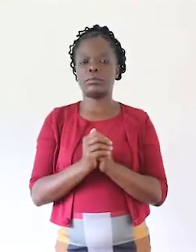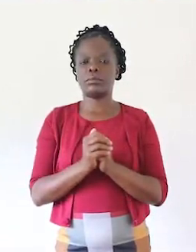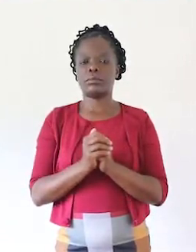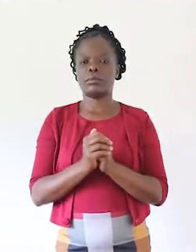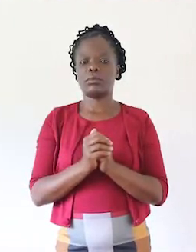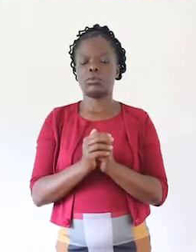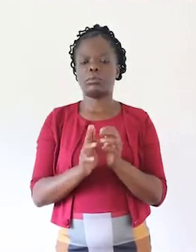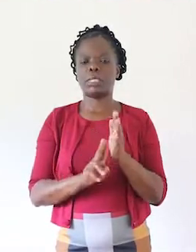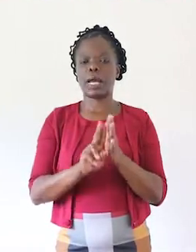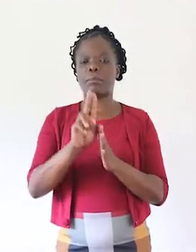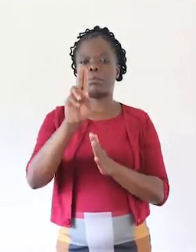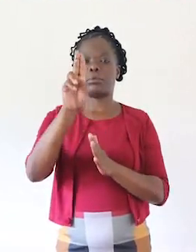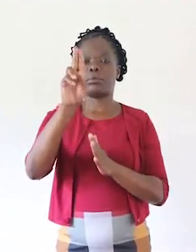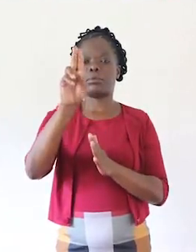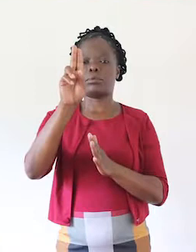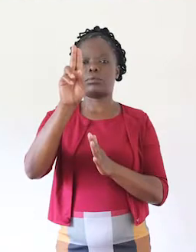Now you put it up.